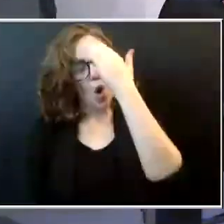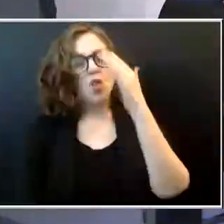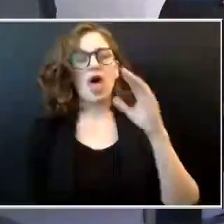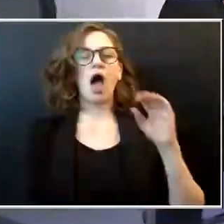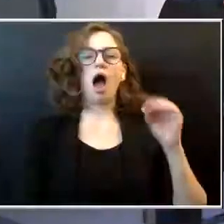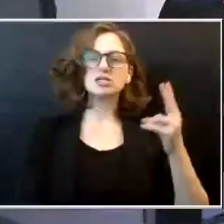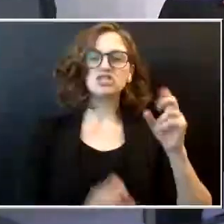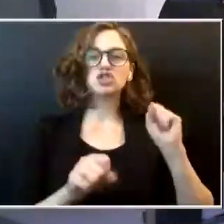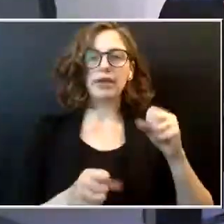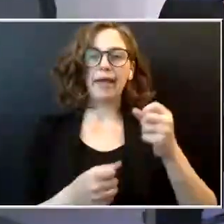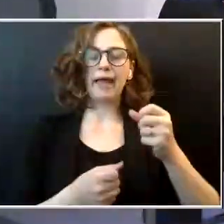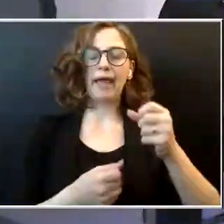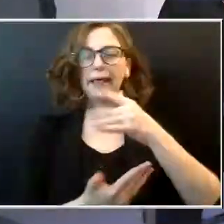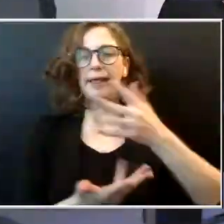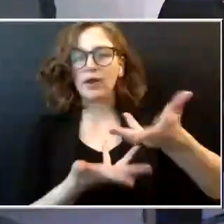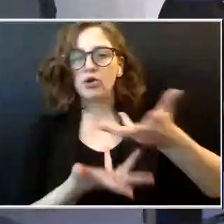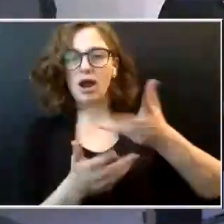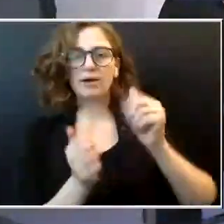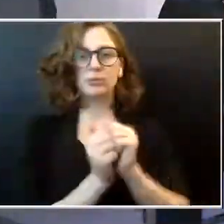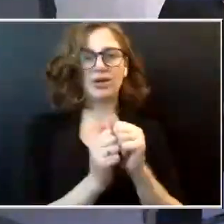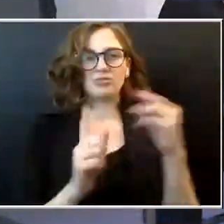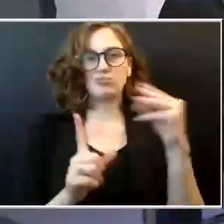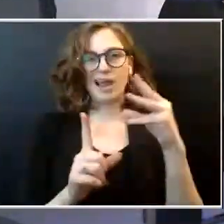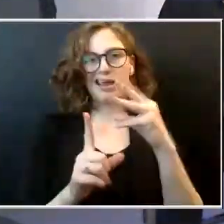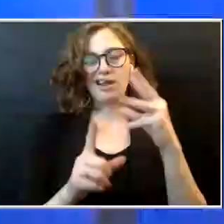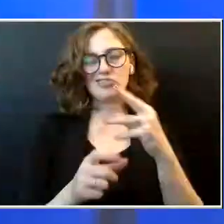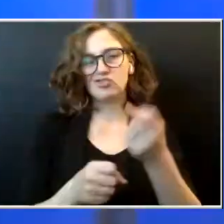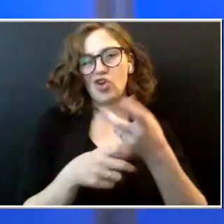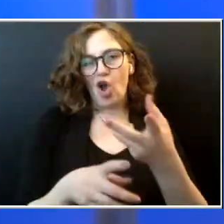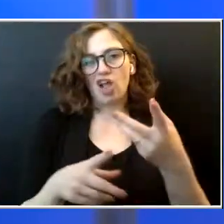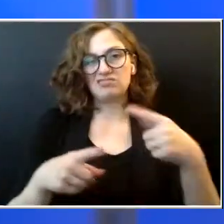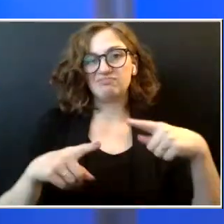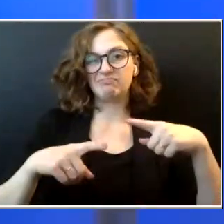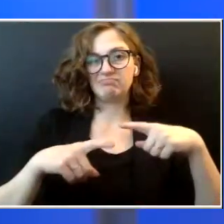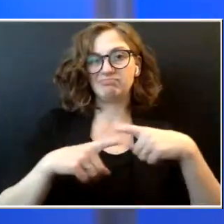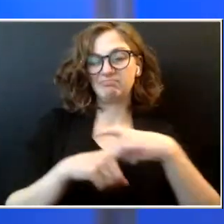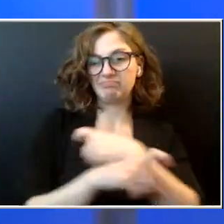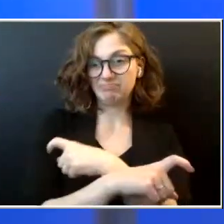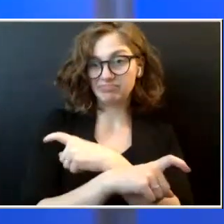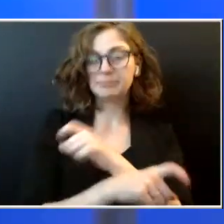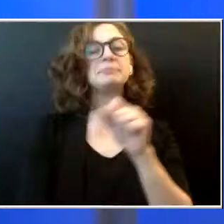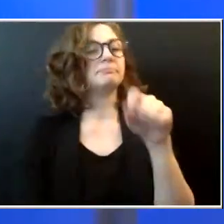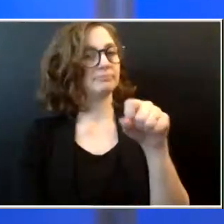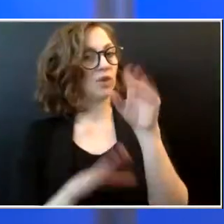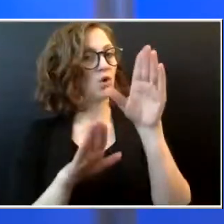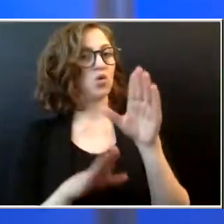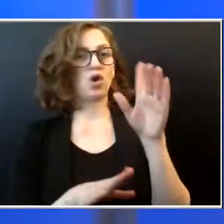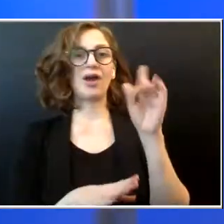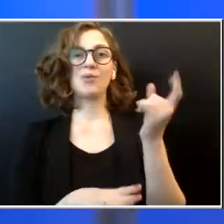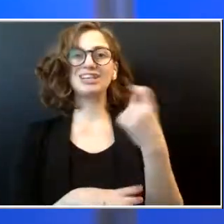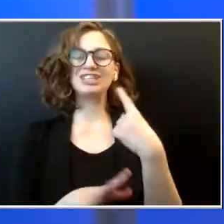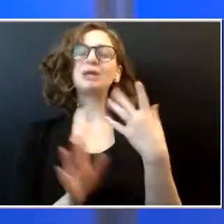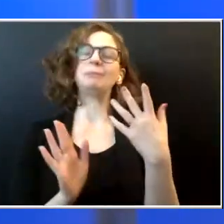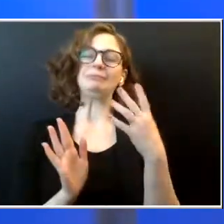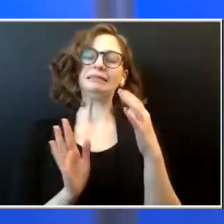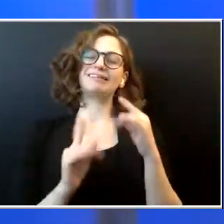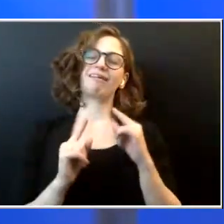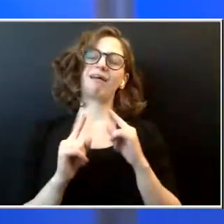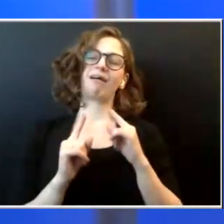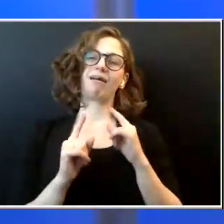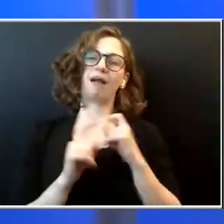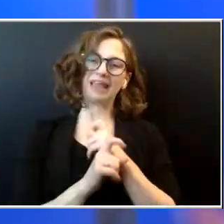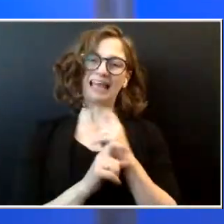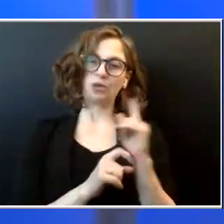challenges. Yeah, no, great question. It's a very complex question. I think it's one that we're actively studying right